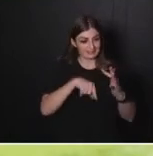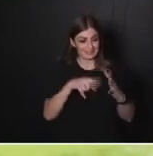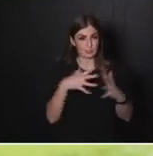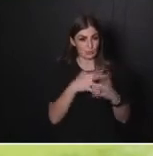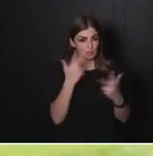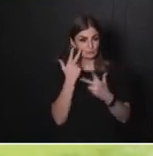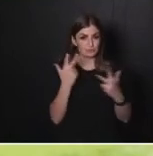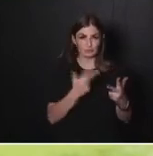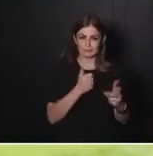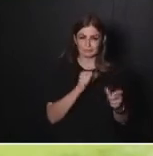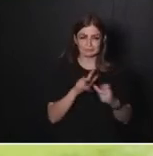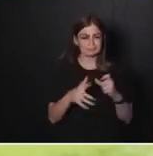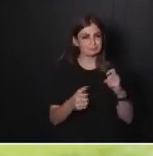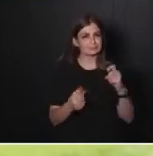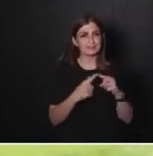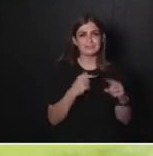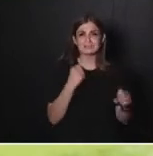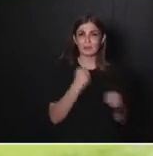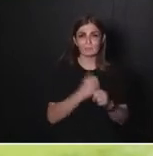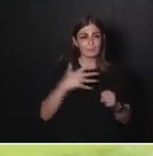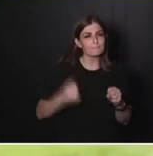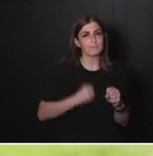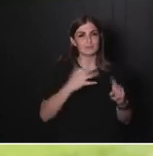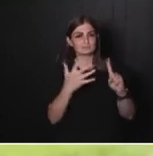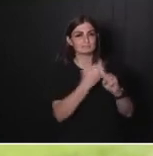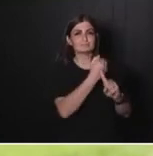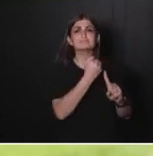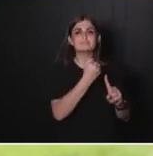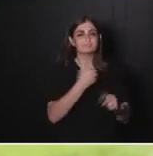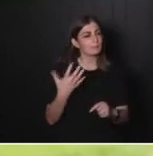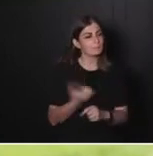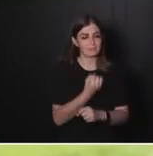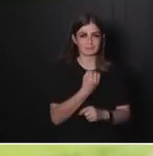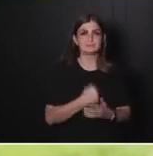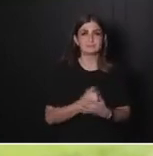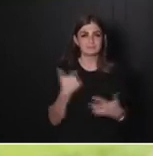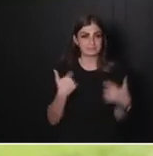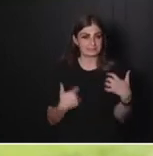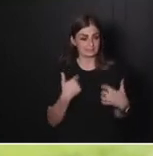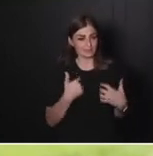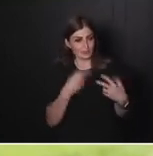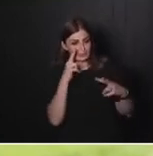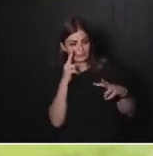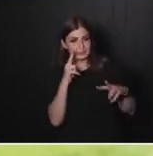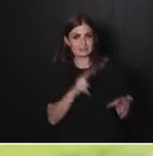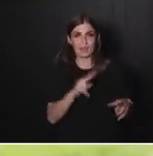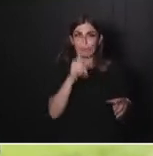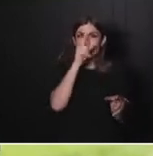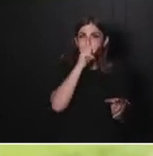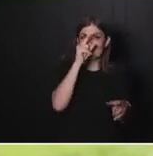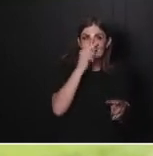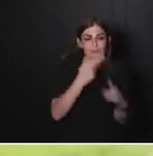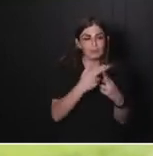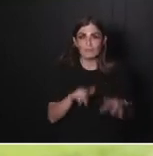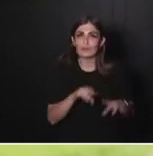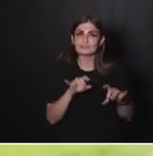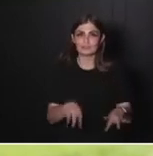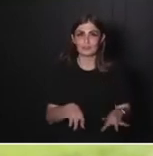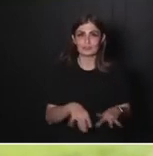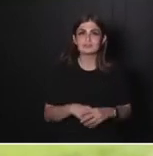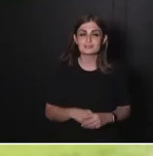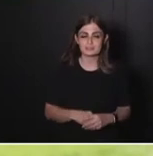example of why we must win. They're an exciting glimpse of a prosperous future for